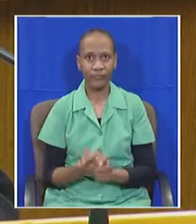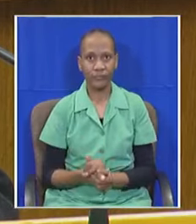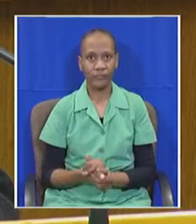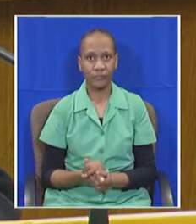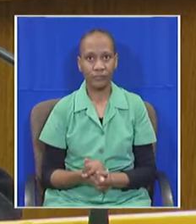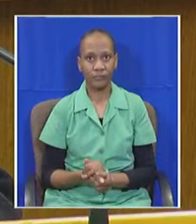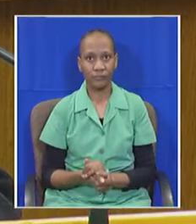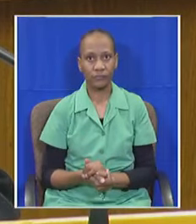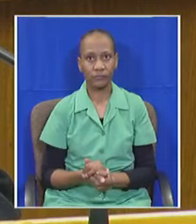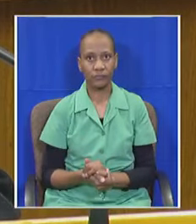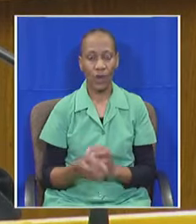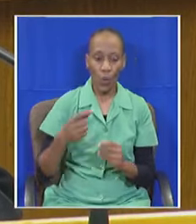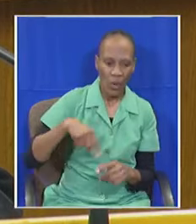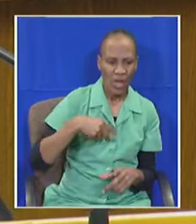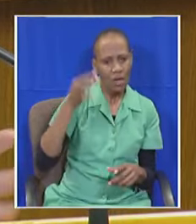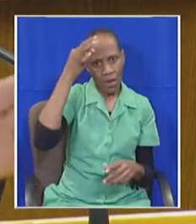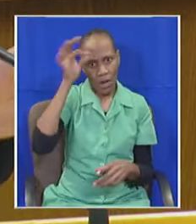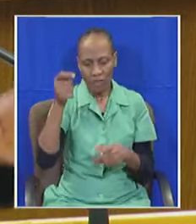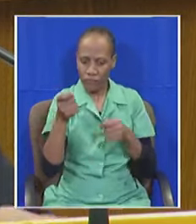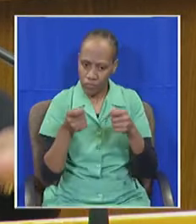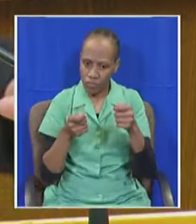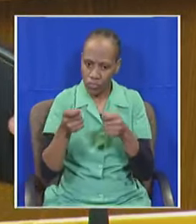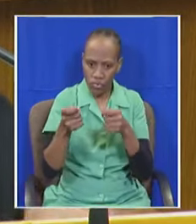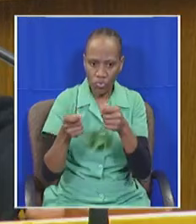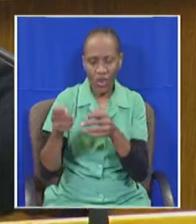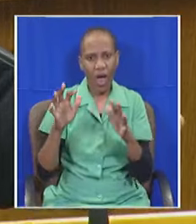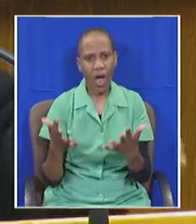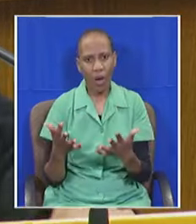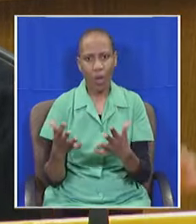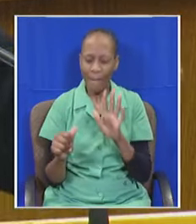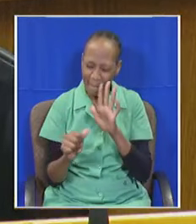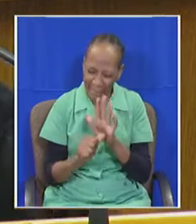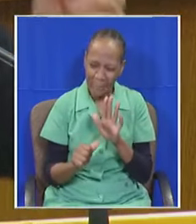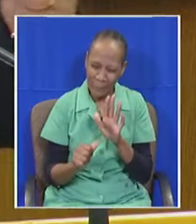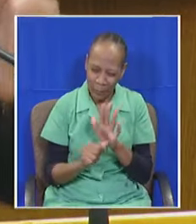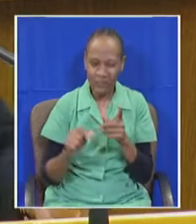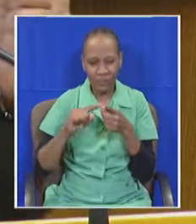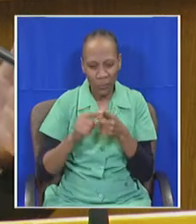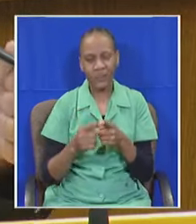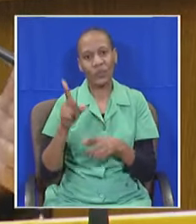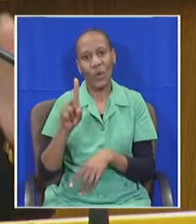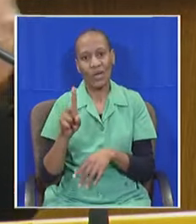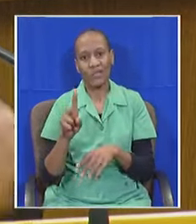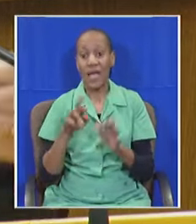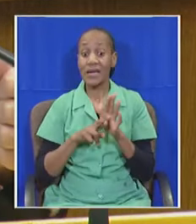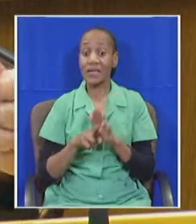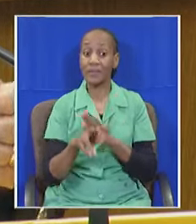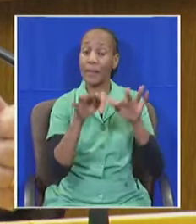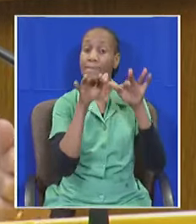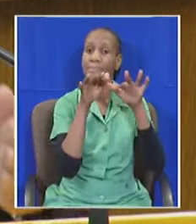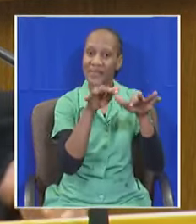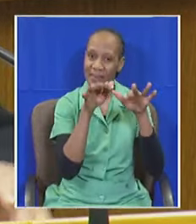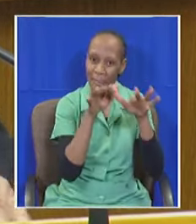That how do we govern? Because the most important thing is people.